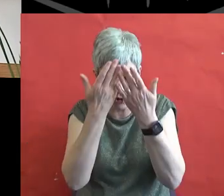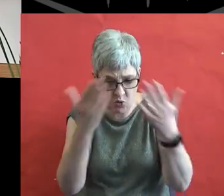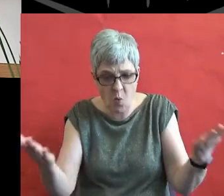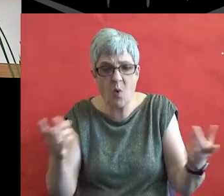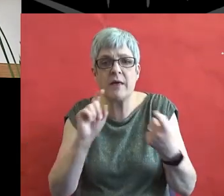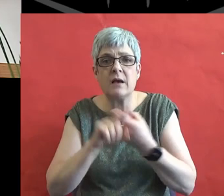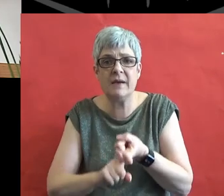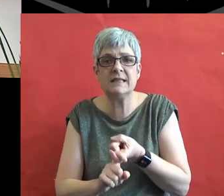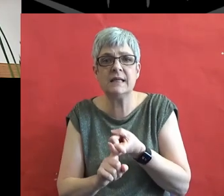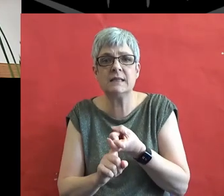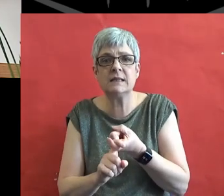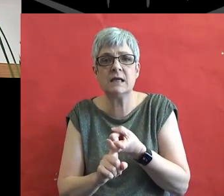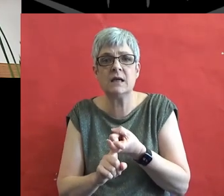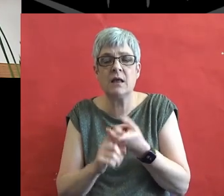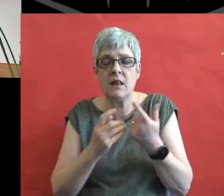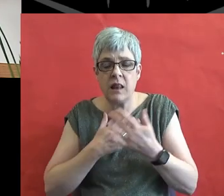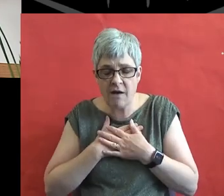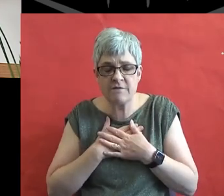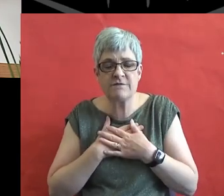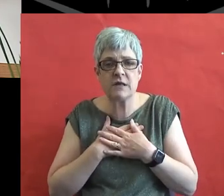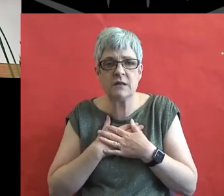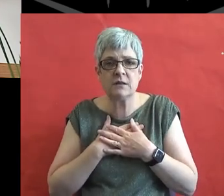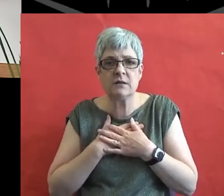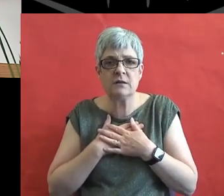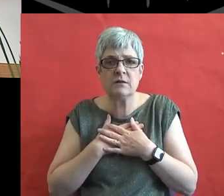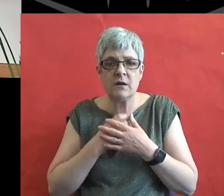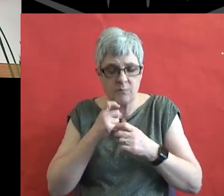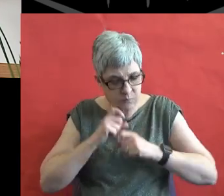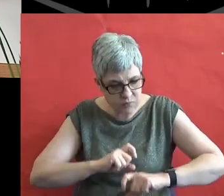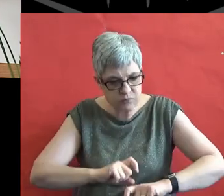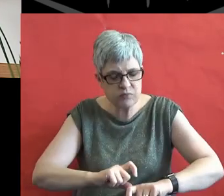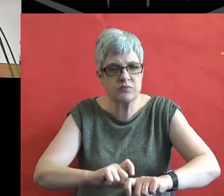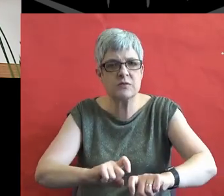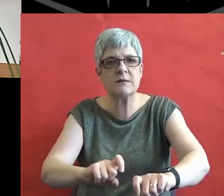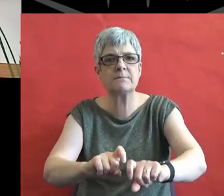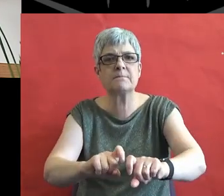committed love that sticks the course.